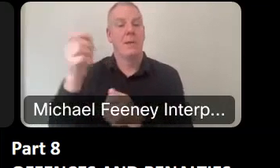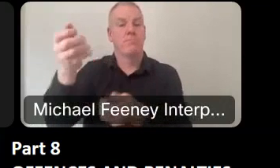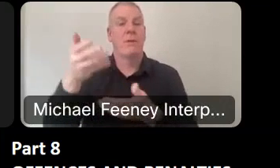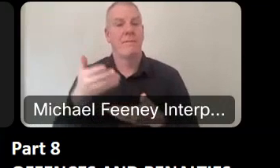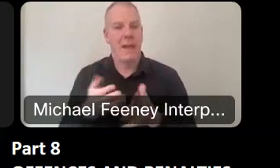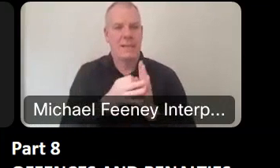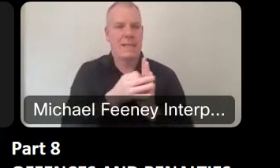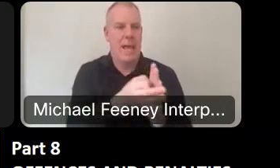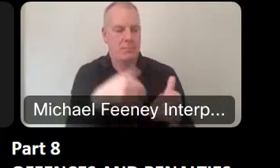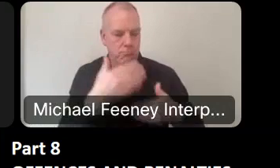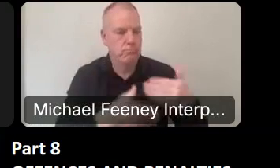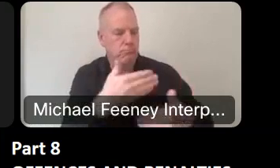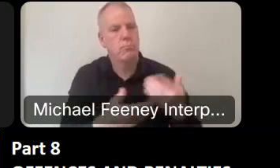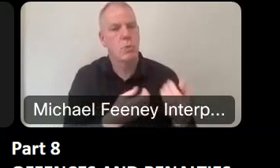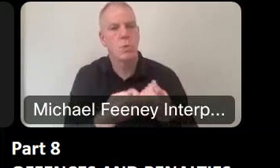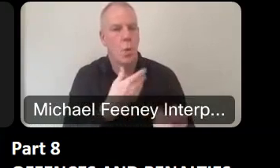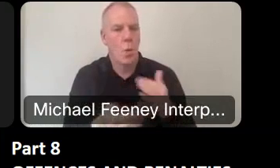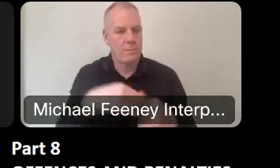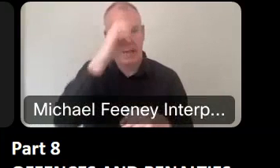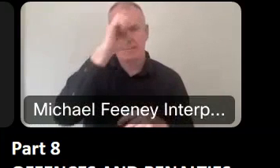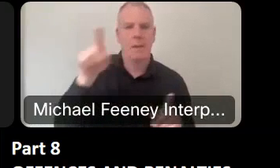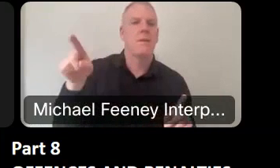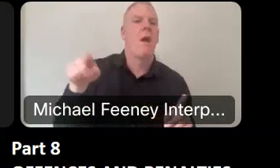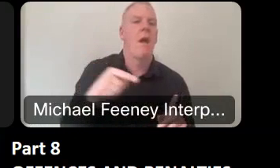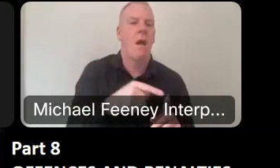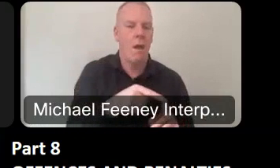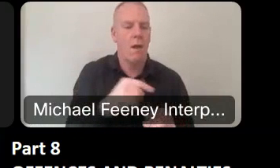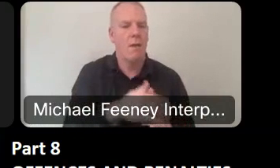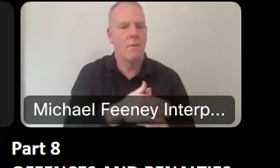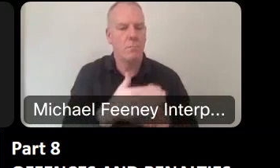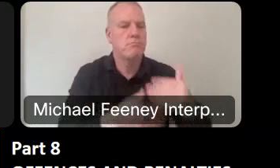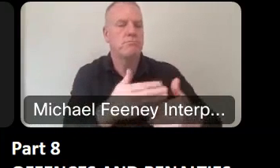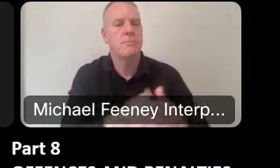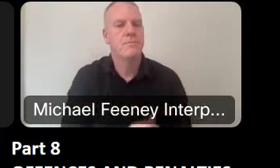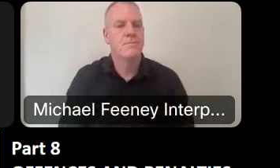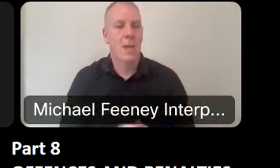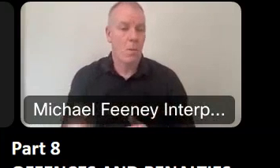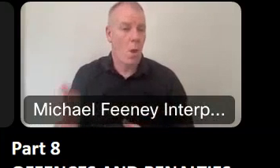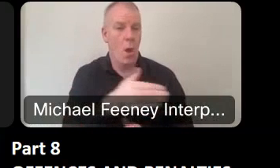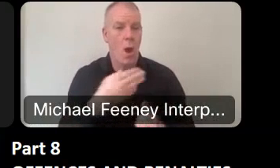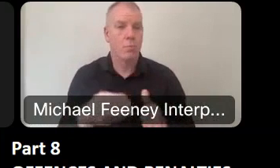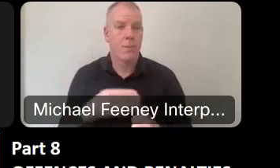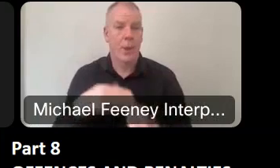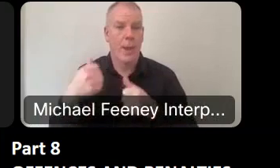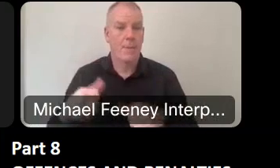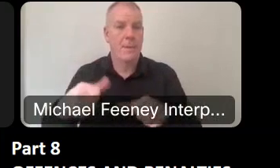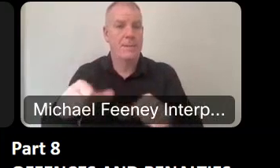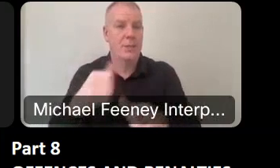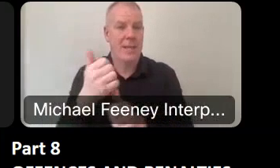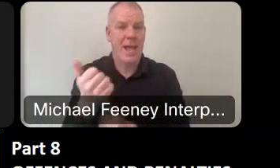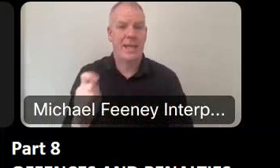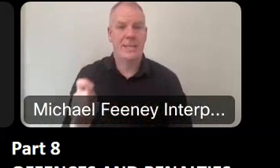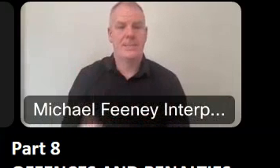providing guidance around the expectations around these as well, as we're all gearing up towards implementation of the